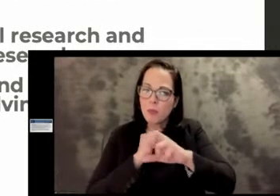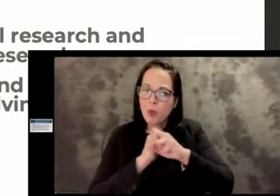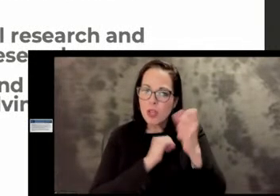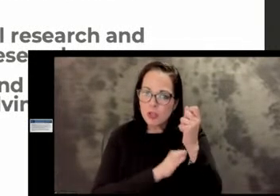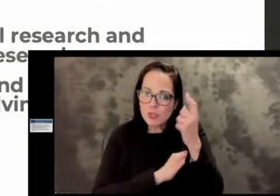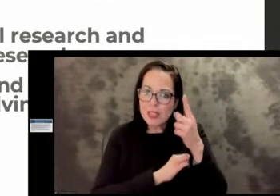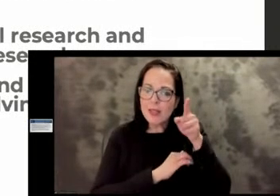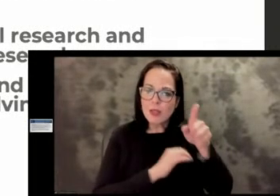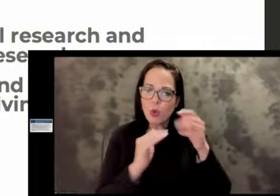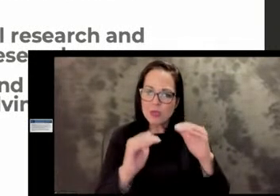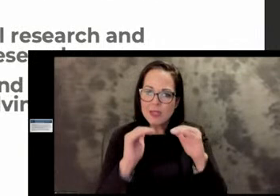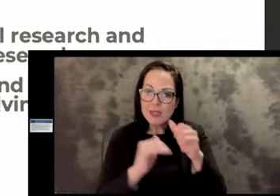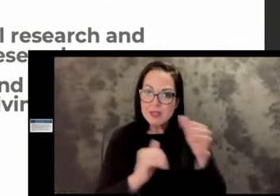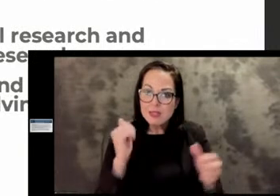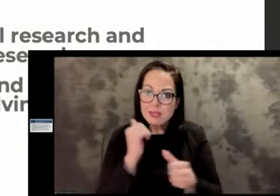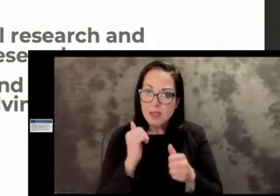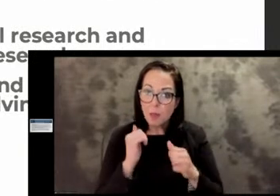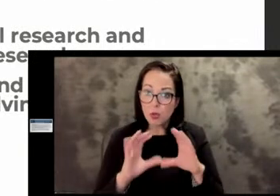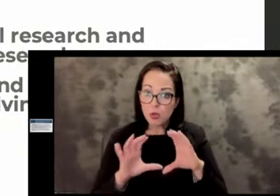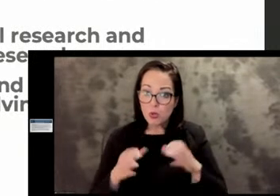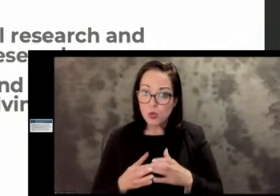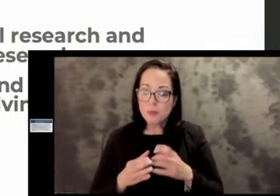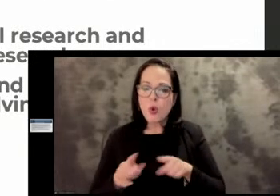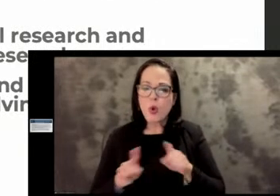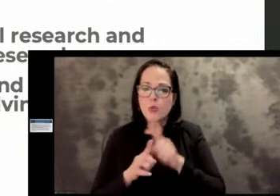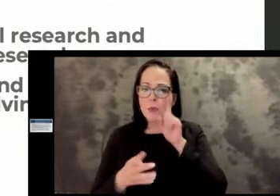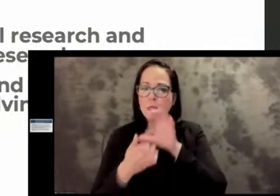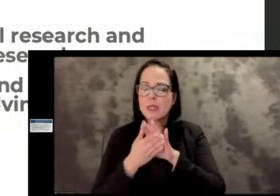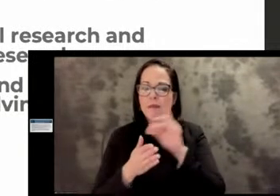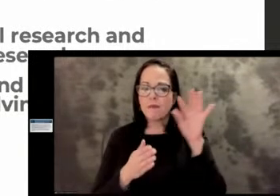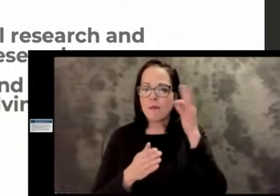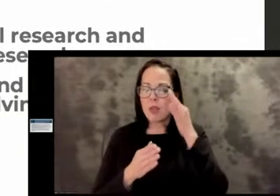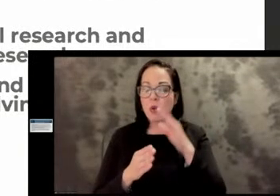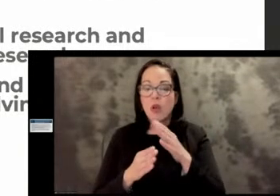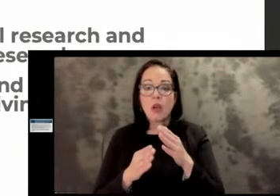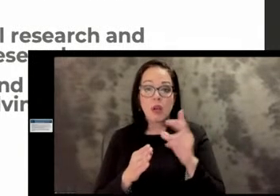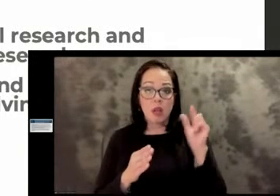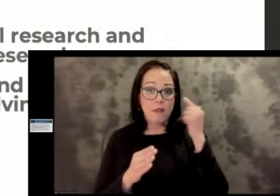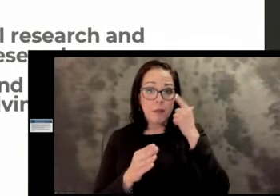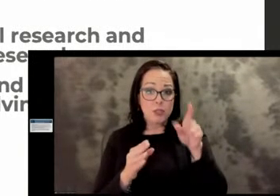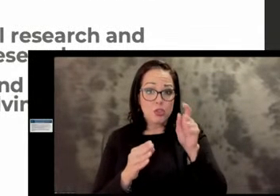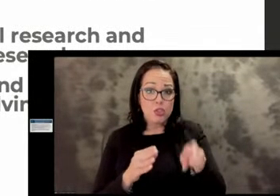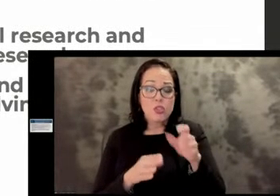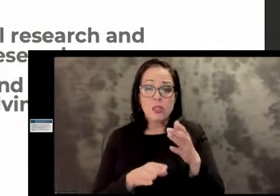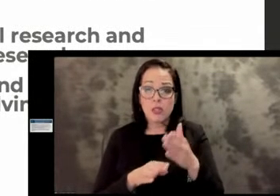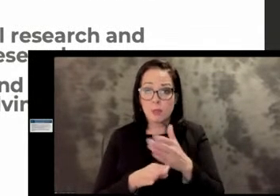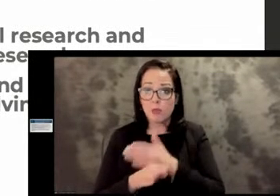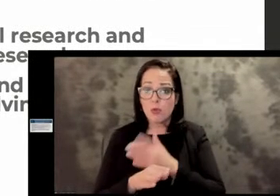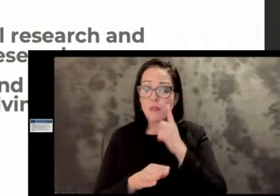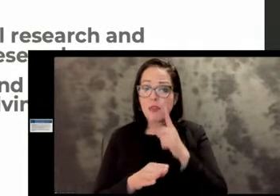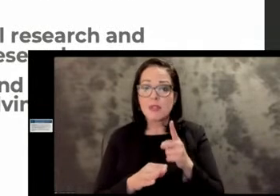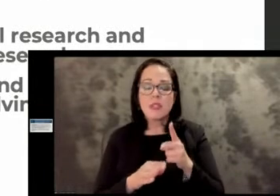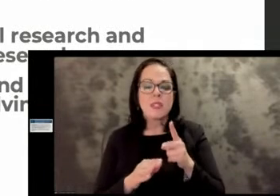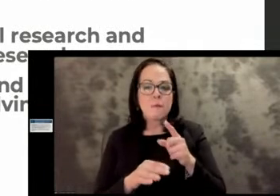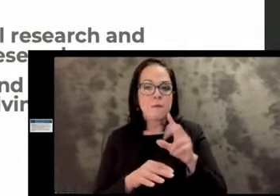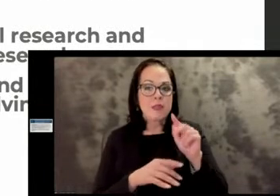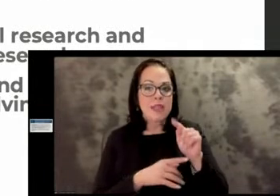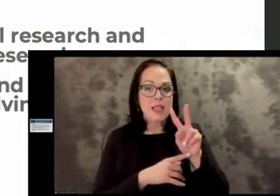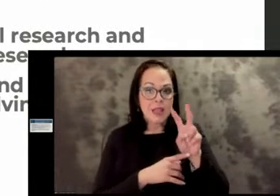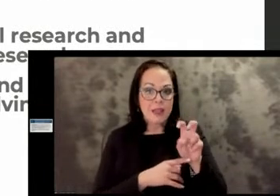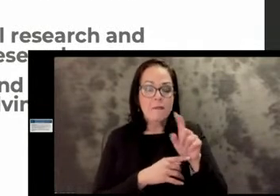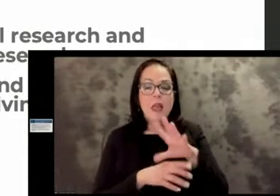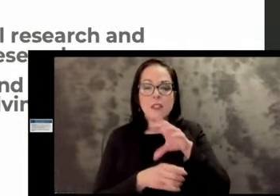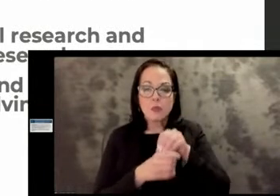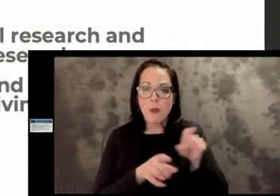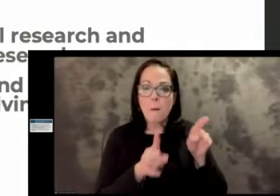these subgroups. We also believe the federal government should improve Asian American, Native Hawaiian, Pacific Islander, as well as American Indian